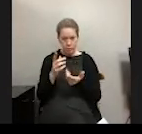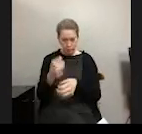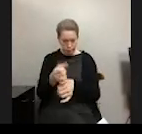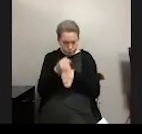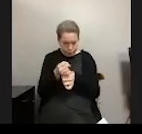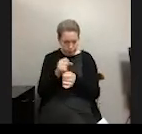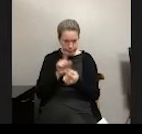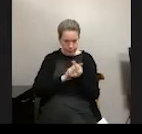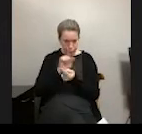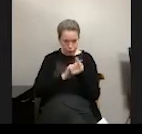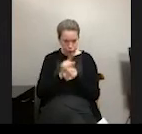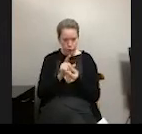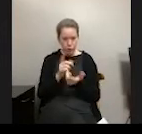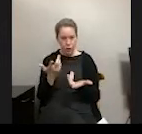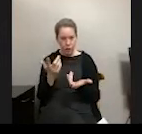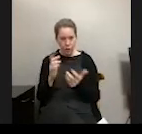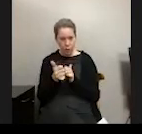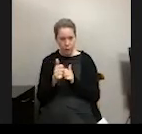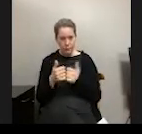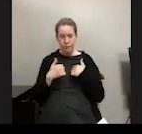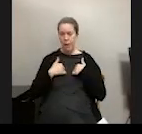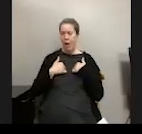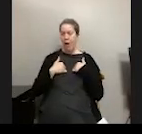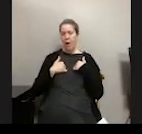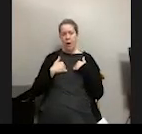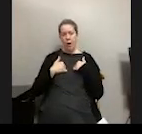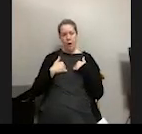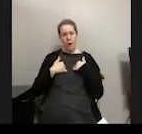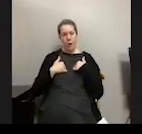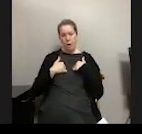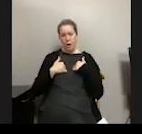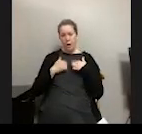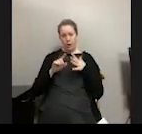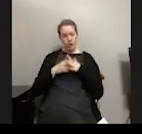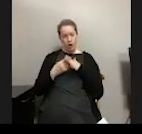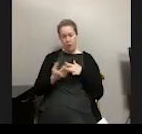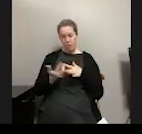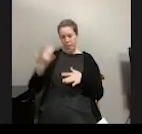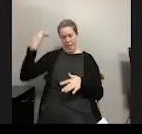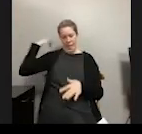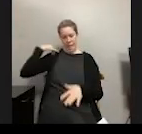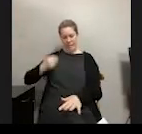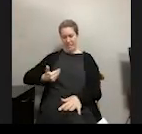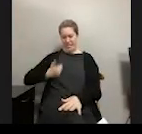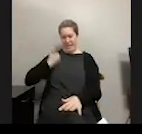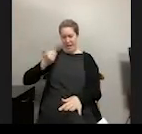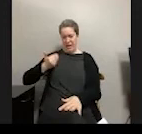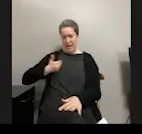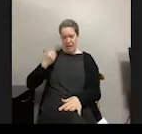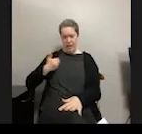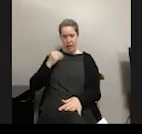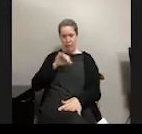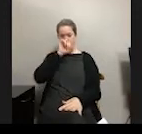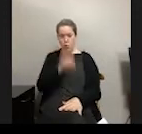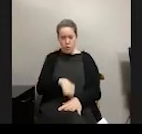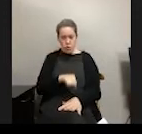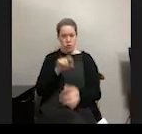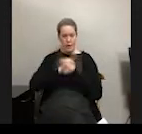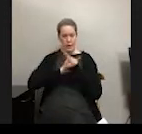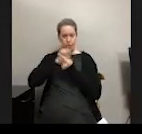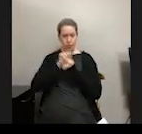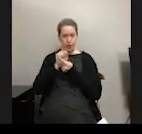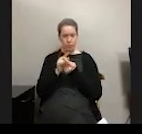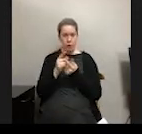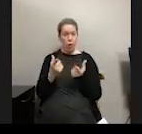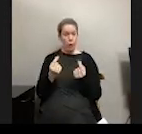I'm huge on mentorship. Starting from when I was really young, I would just do cold emails to people that I really admired and ask